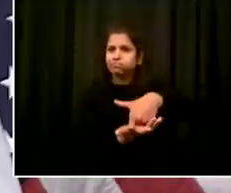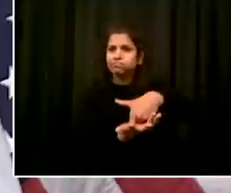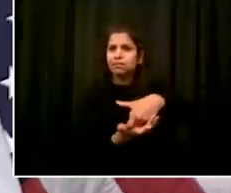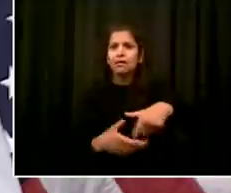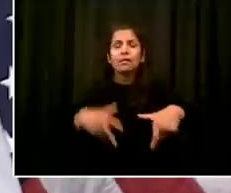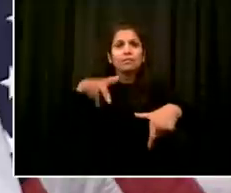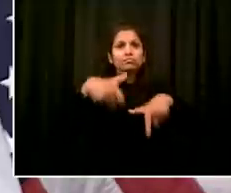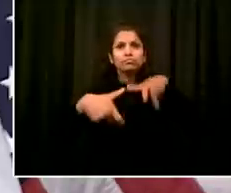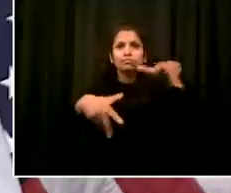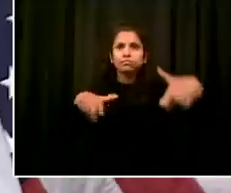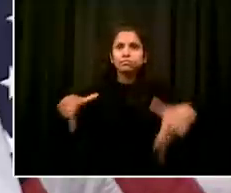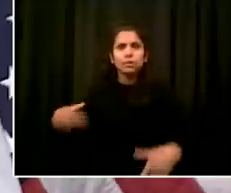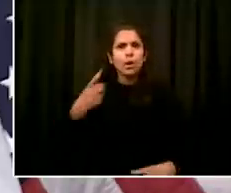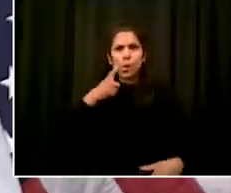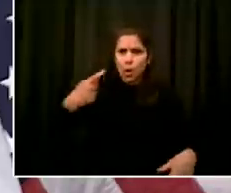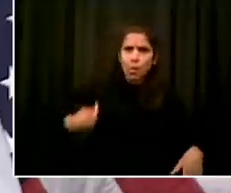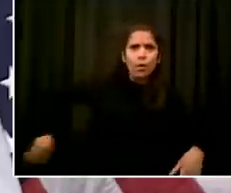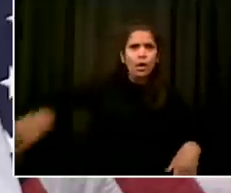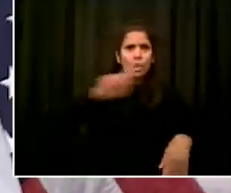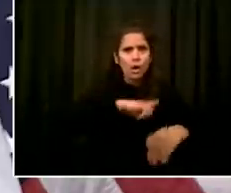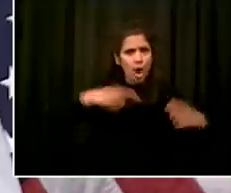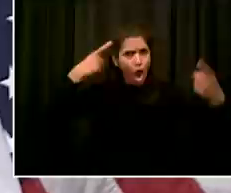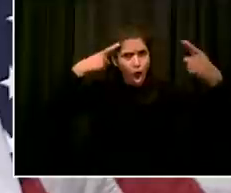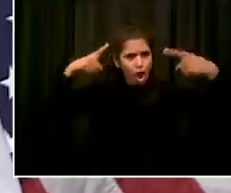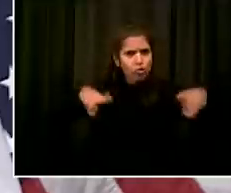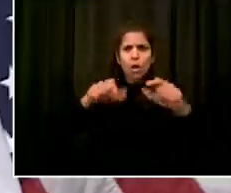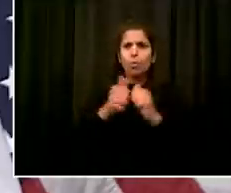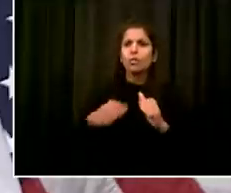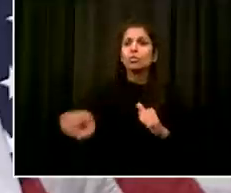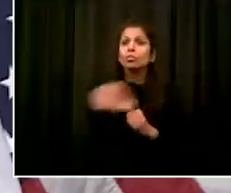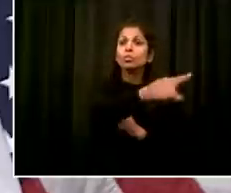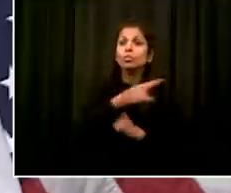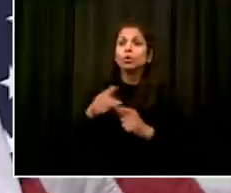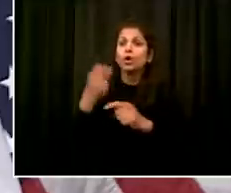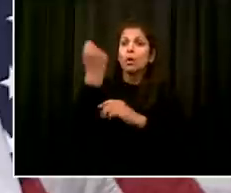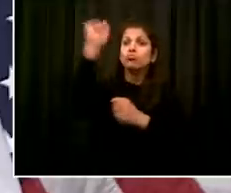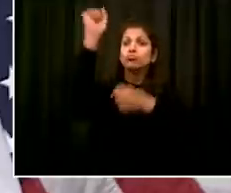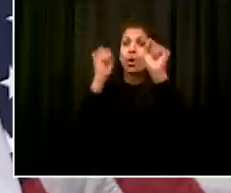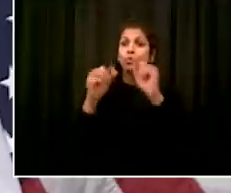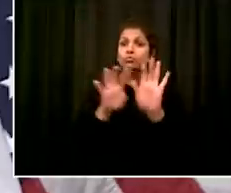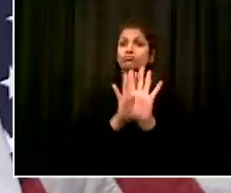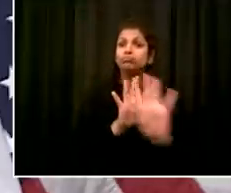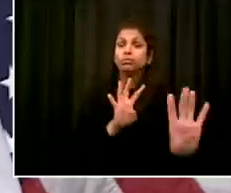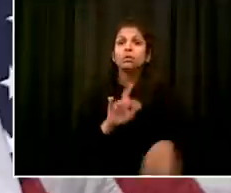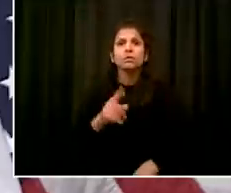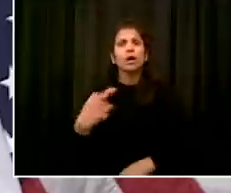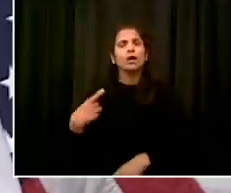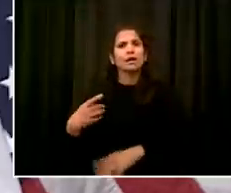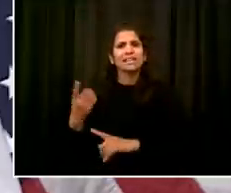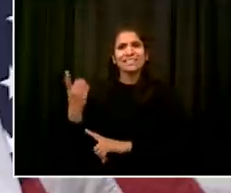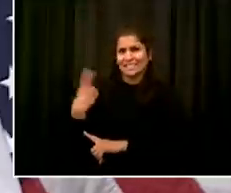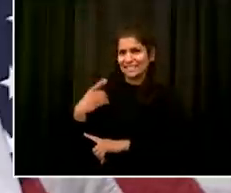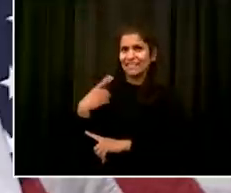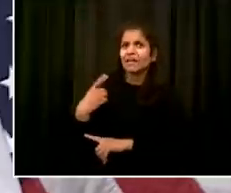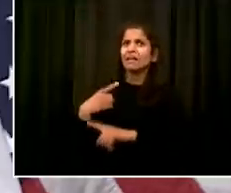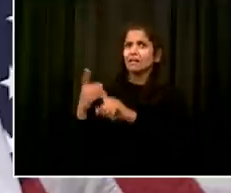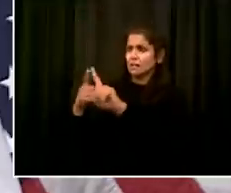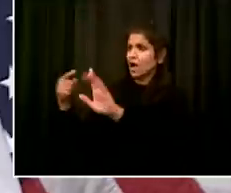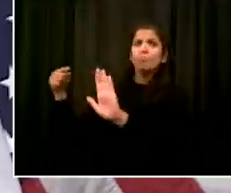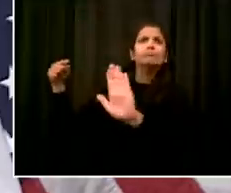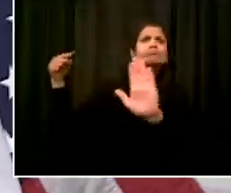right. And it was a very important moment. It was a watershed moment to me. And I think we need this going forward,